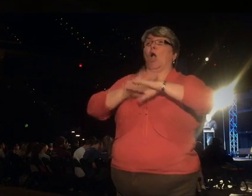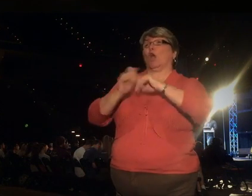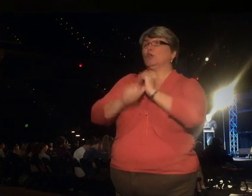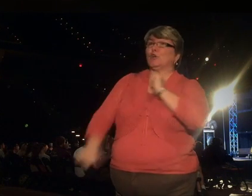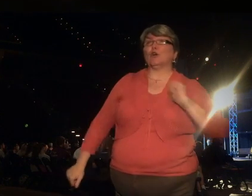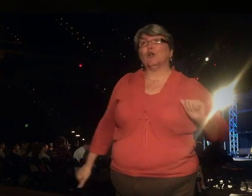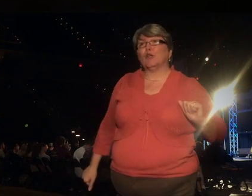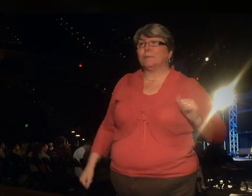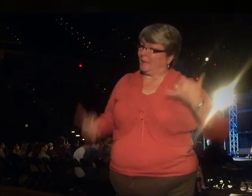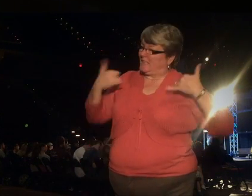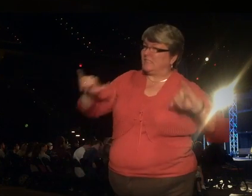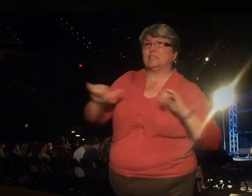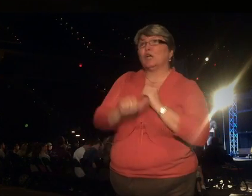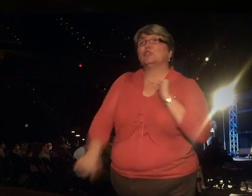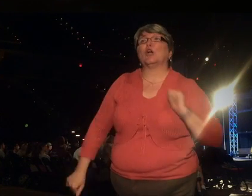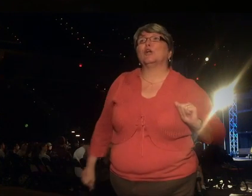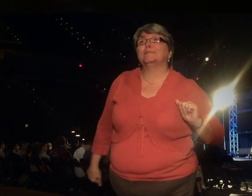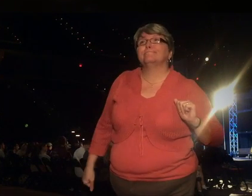it's still a turd.